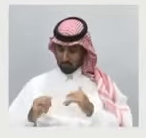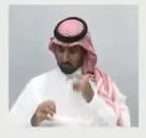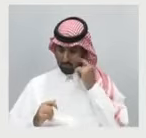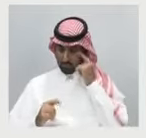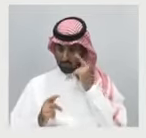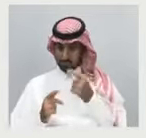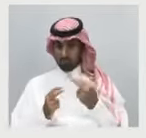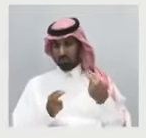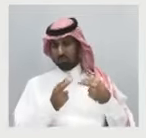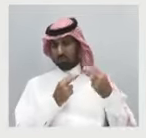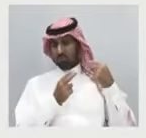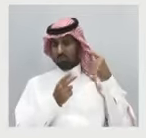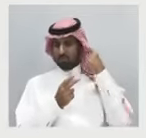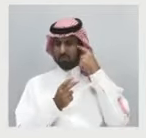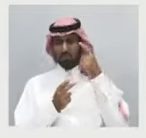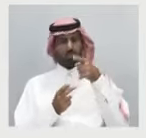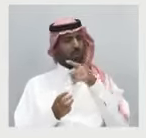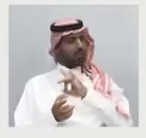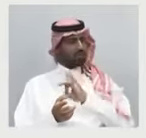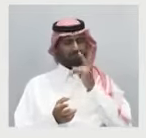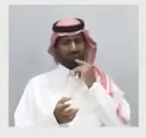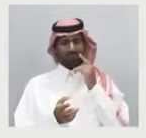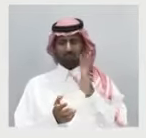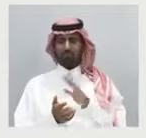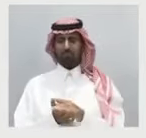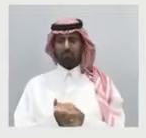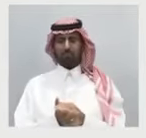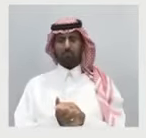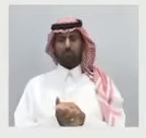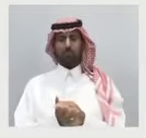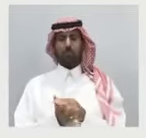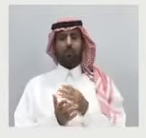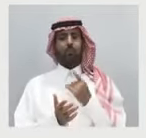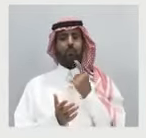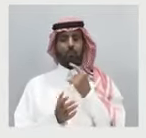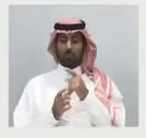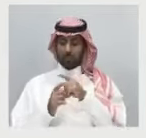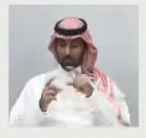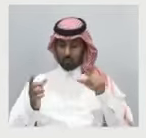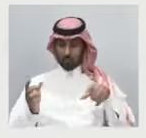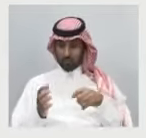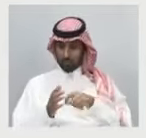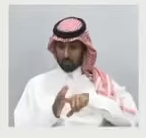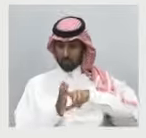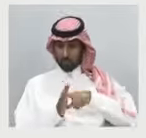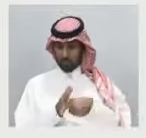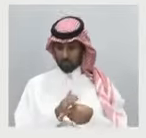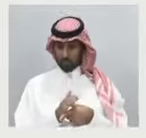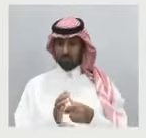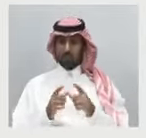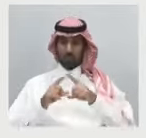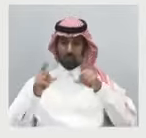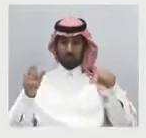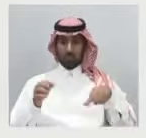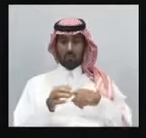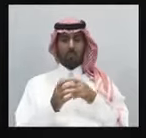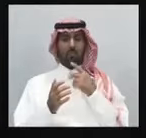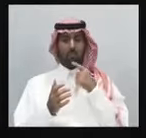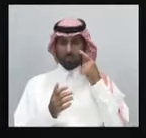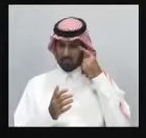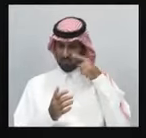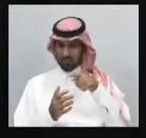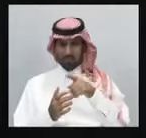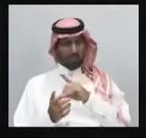work outdoors and I am not that person. And what about the engineering? I don't feel like I am